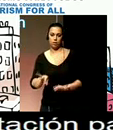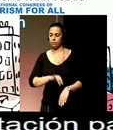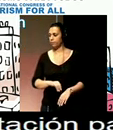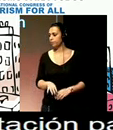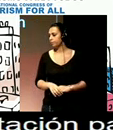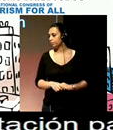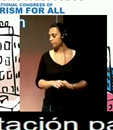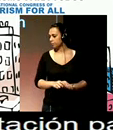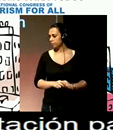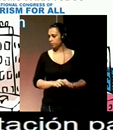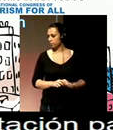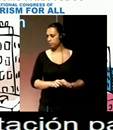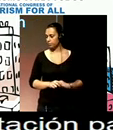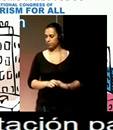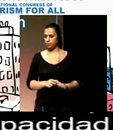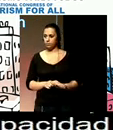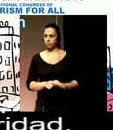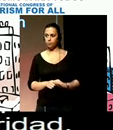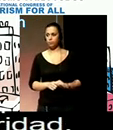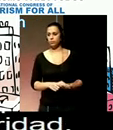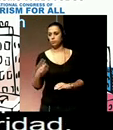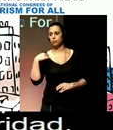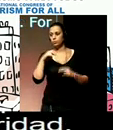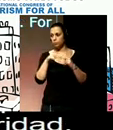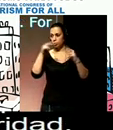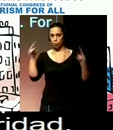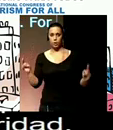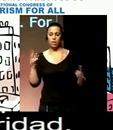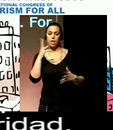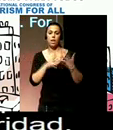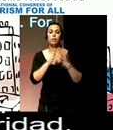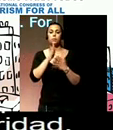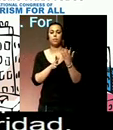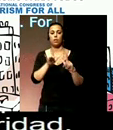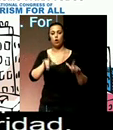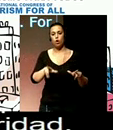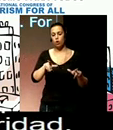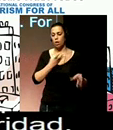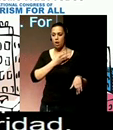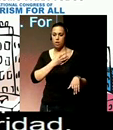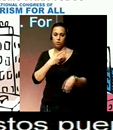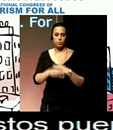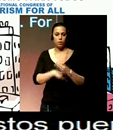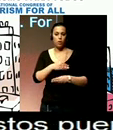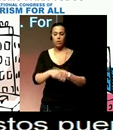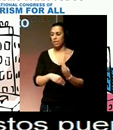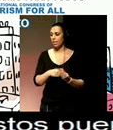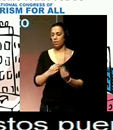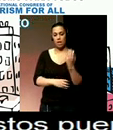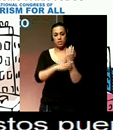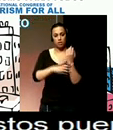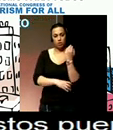For this bridge, the local administration has decided to put 2 modern lifts on the side of the ramps.